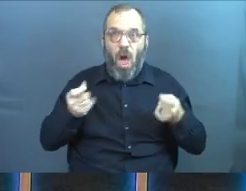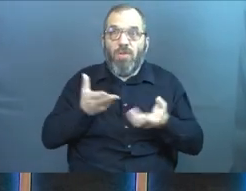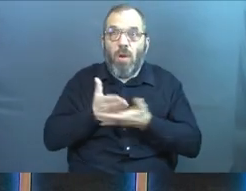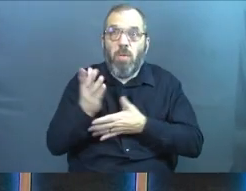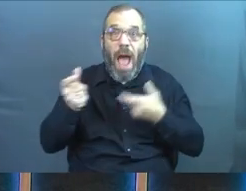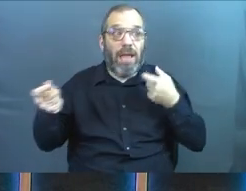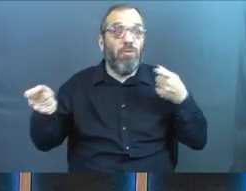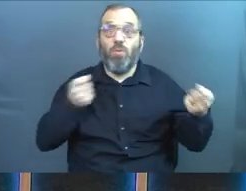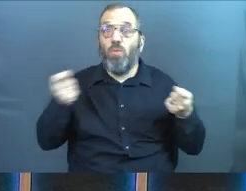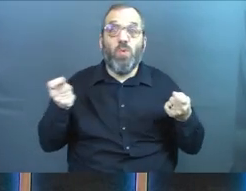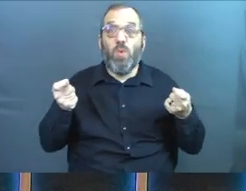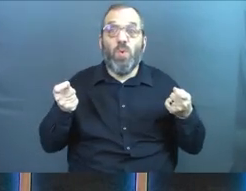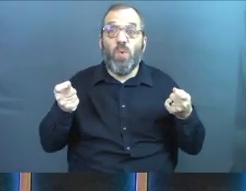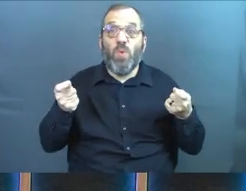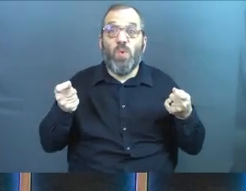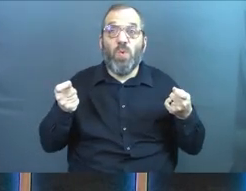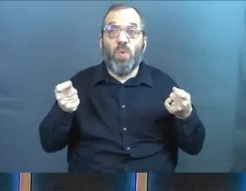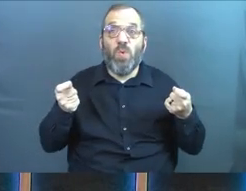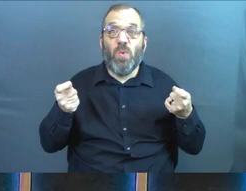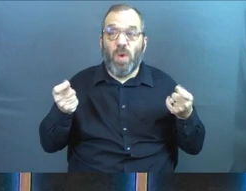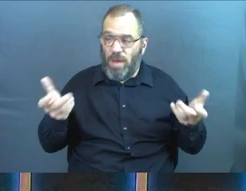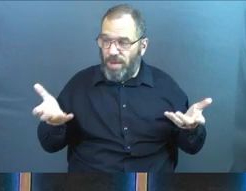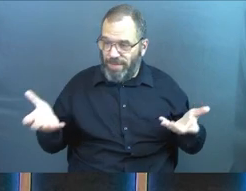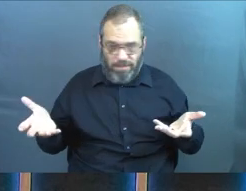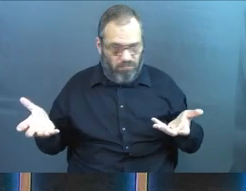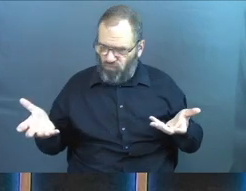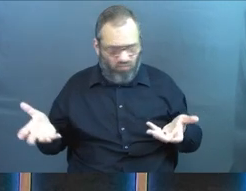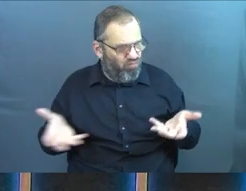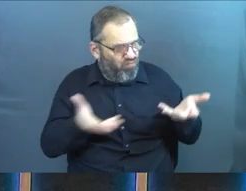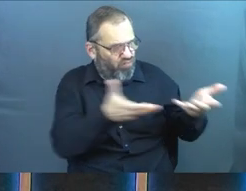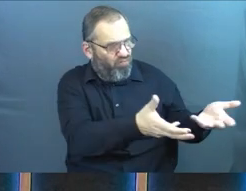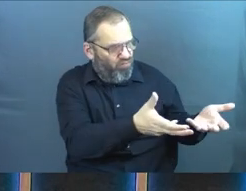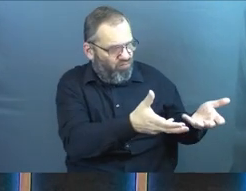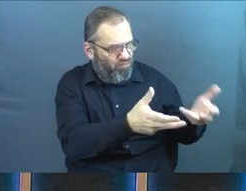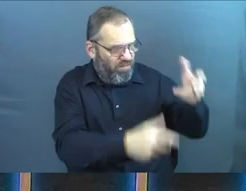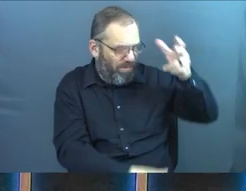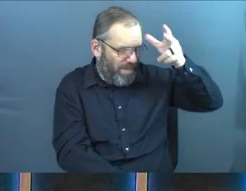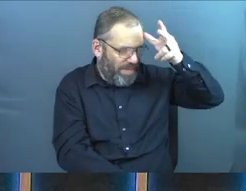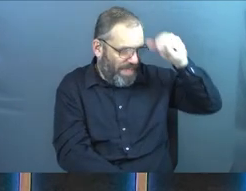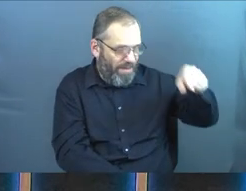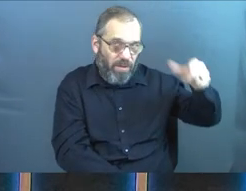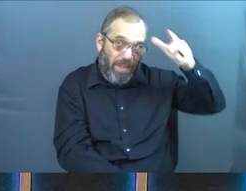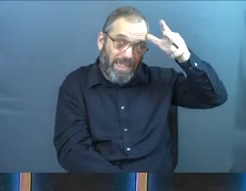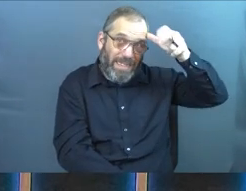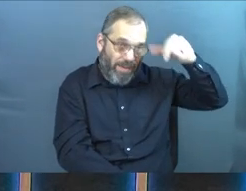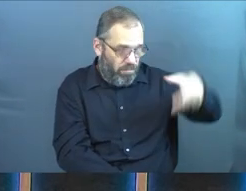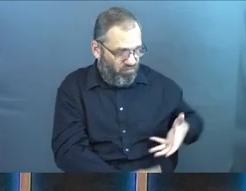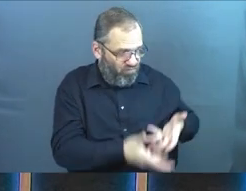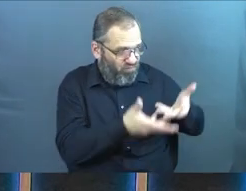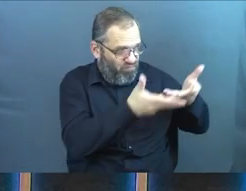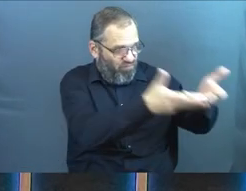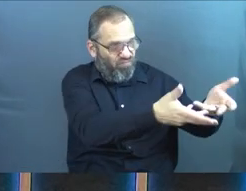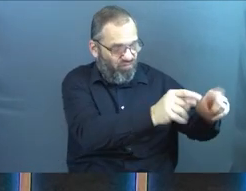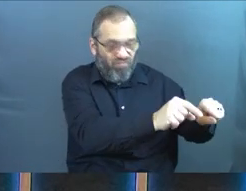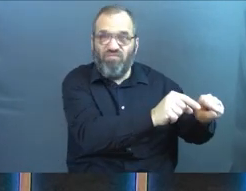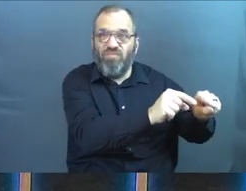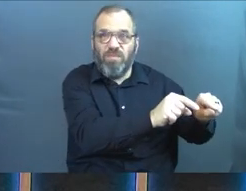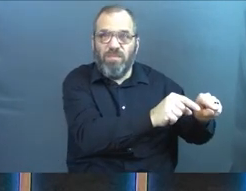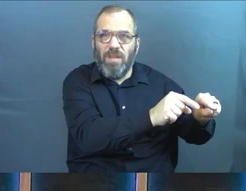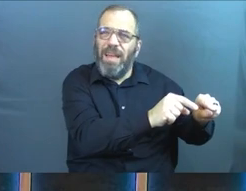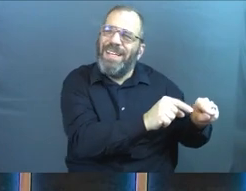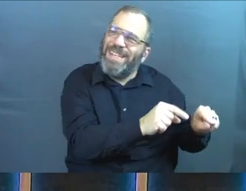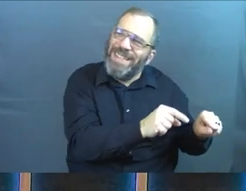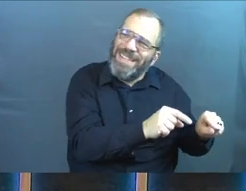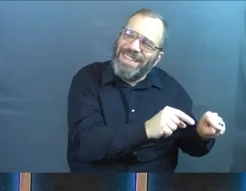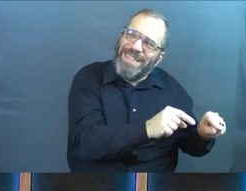to rule the world, they handed to the devil. They gave it to him. Now, we